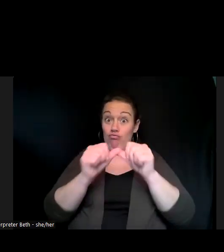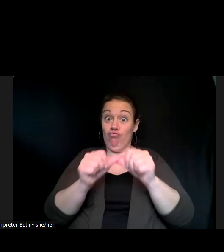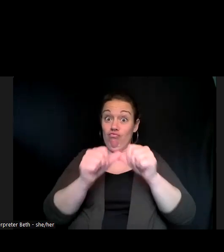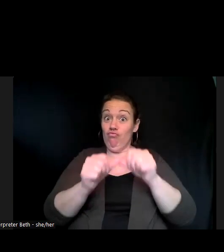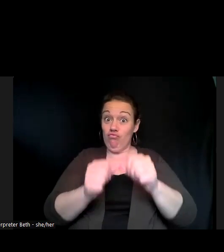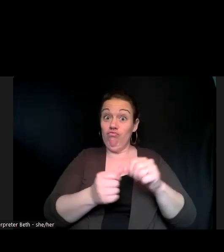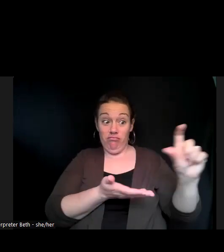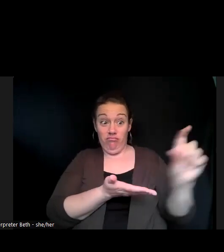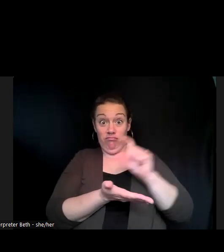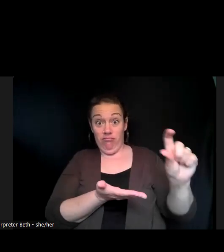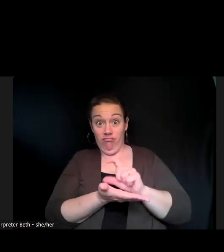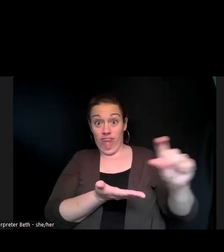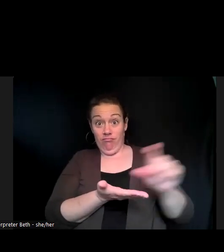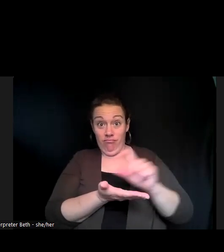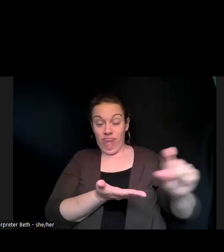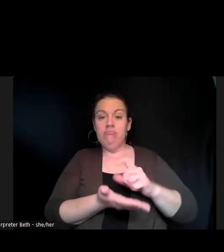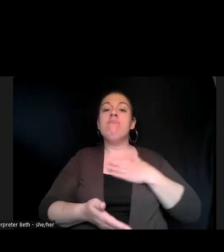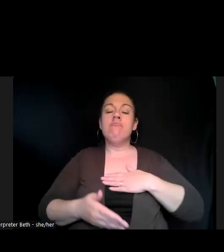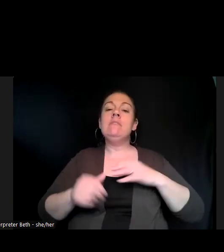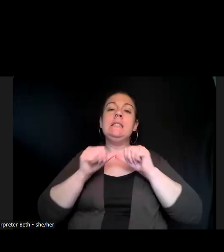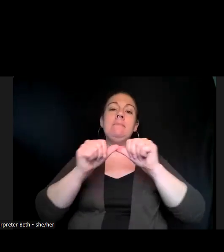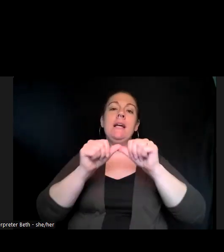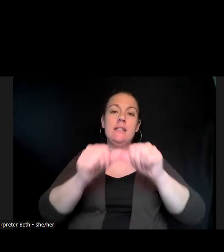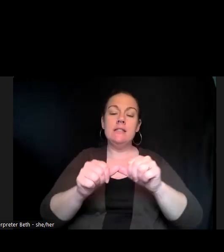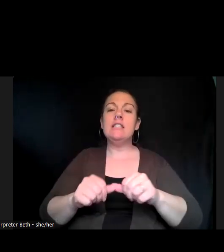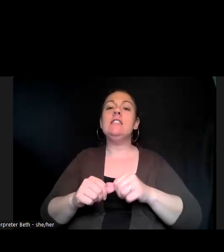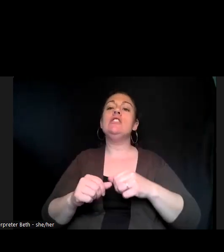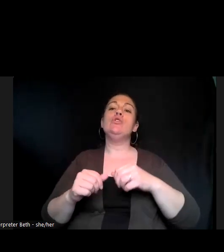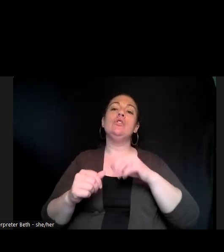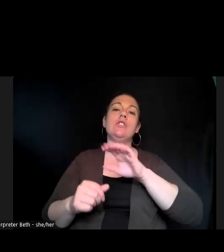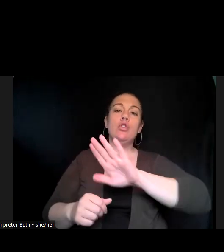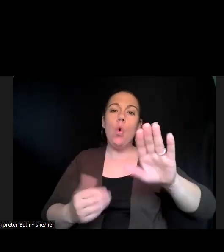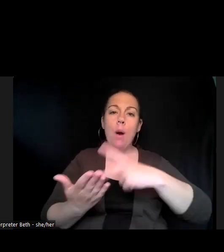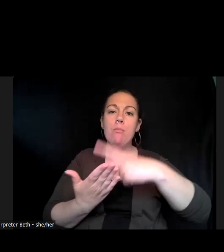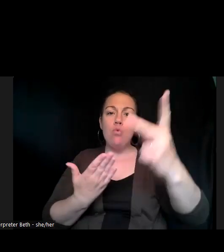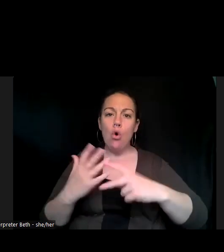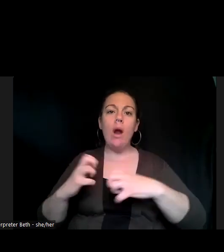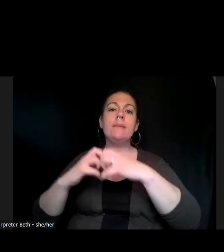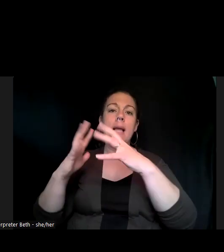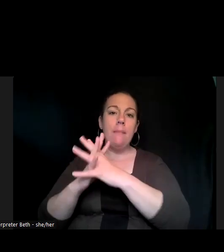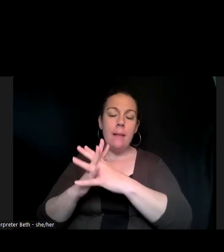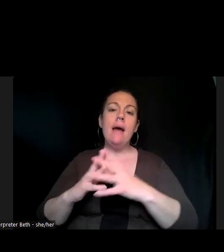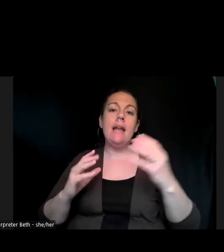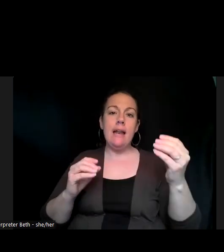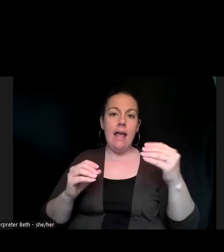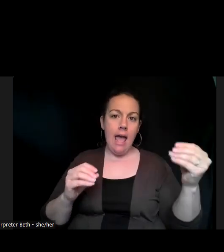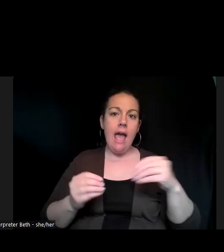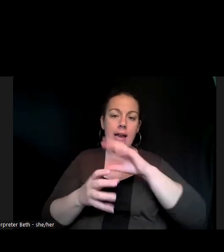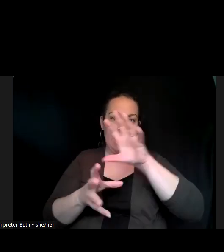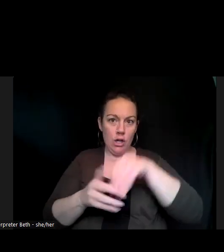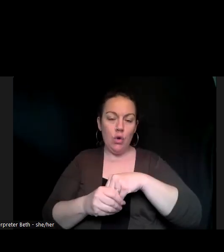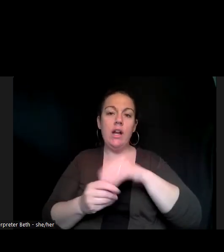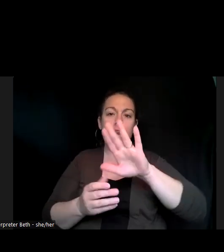to make sure that they sustain the efforts that they've launched. And when you think about efforts that have been launched in the area of student mental health and helping